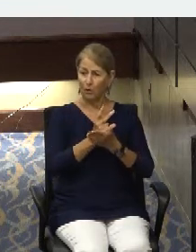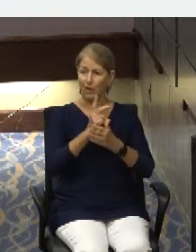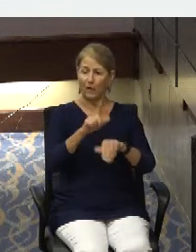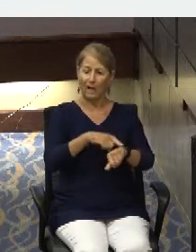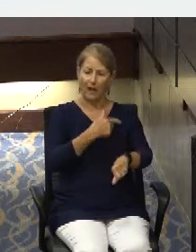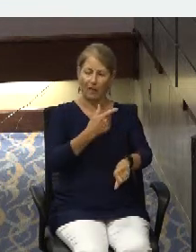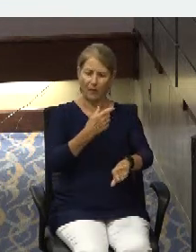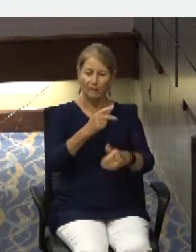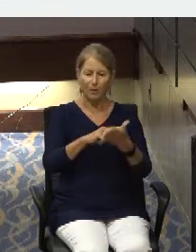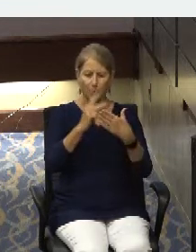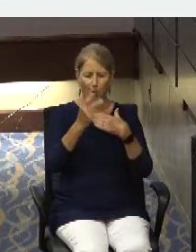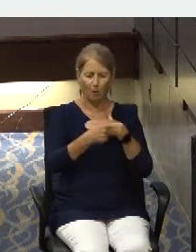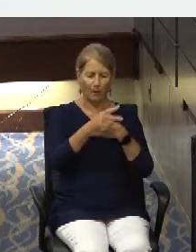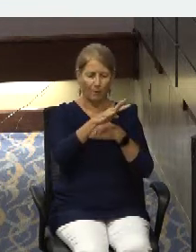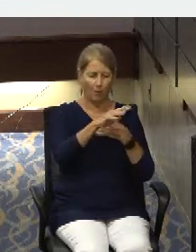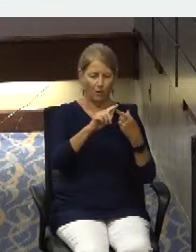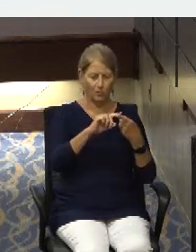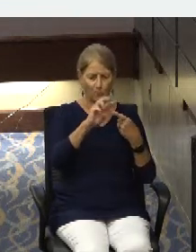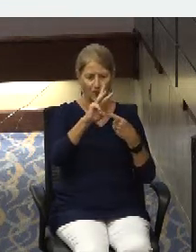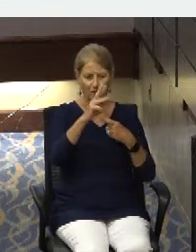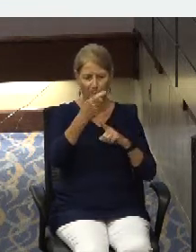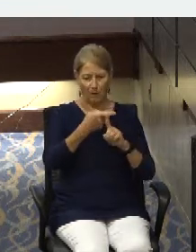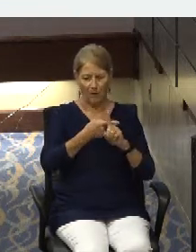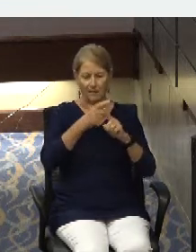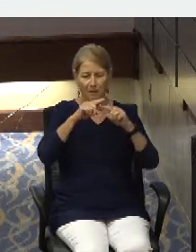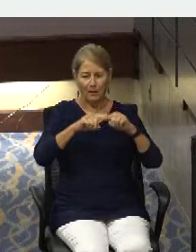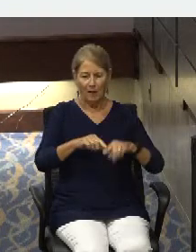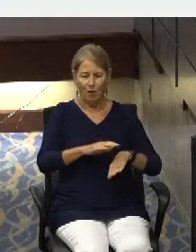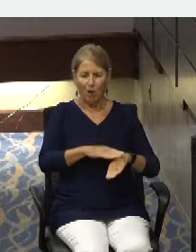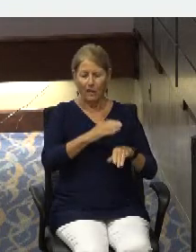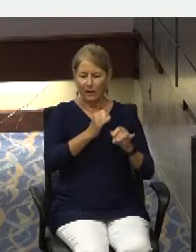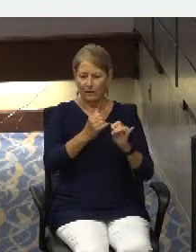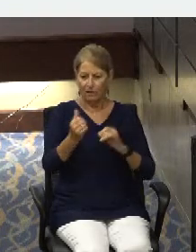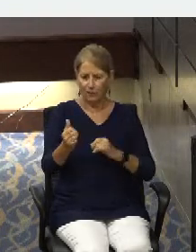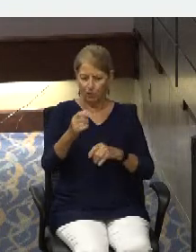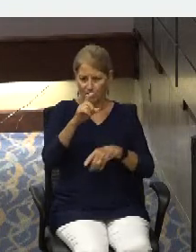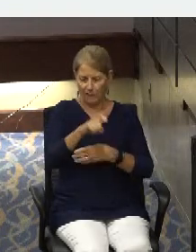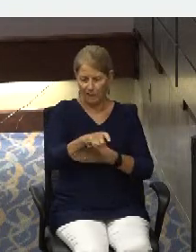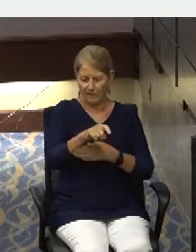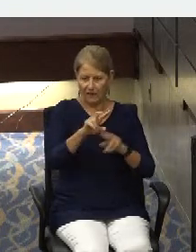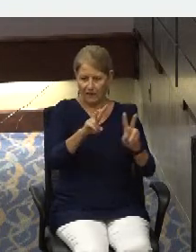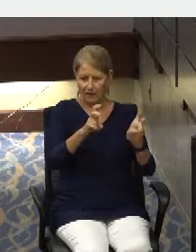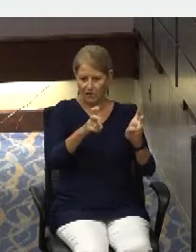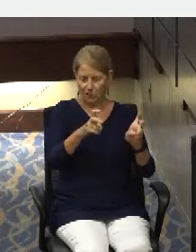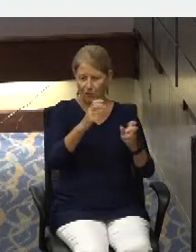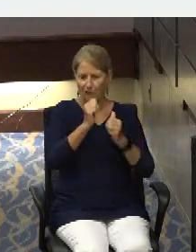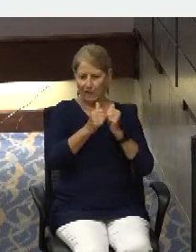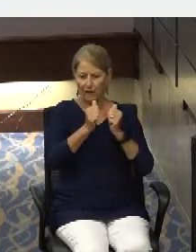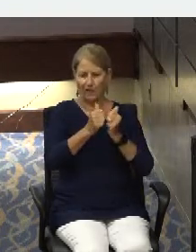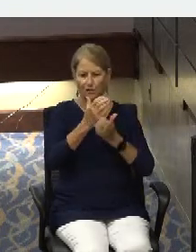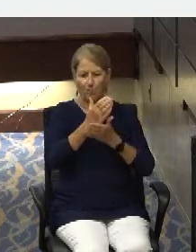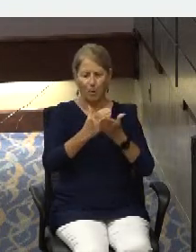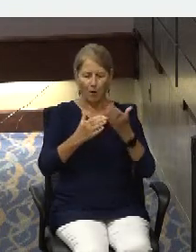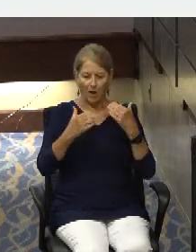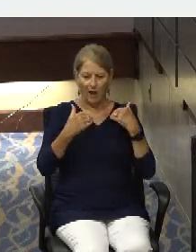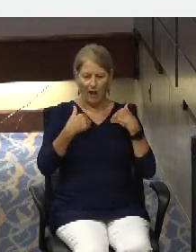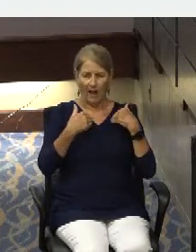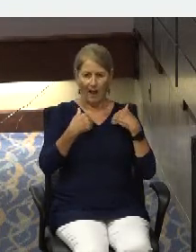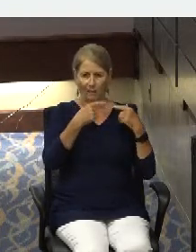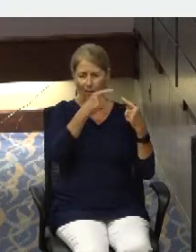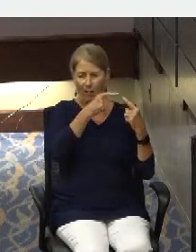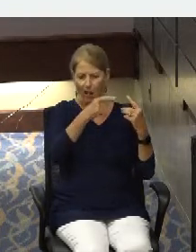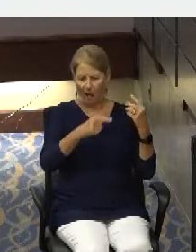to 6 months, depending on individual needs and issues, and each phase has certain benchmarks, privileges,